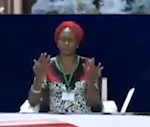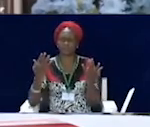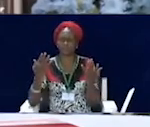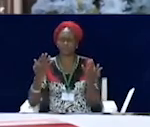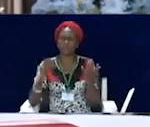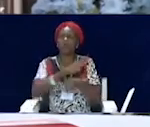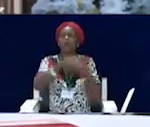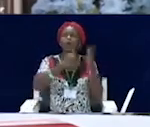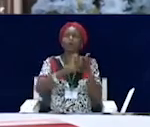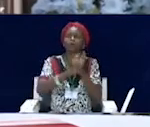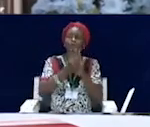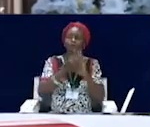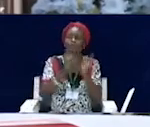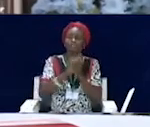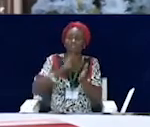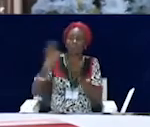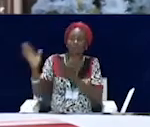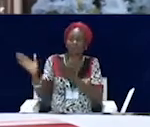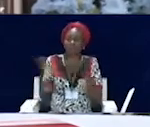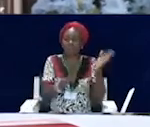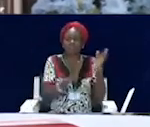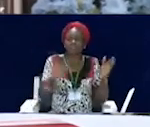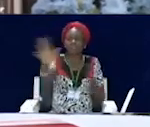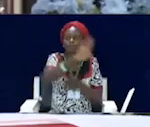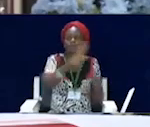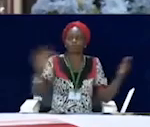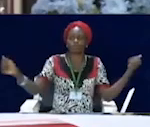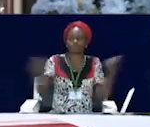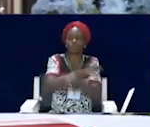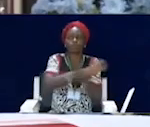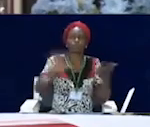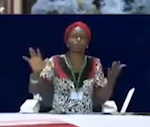all those who have plotted your destruction,